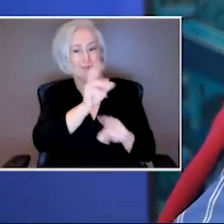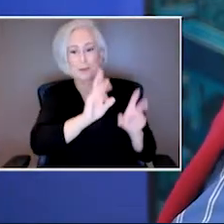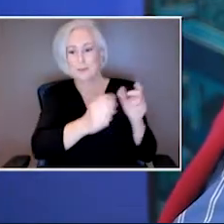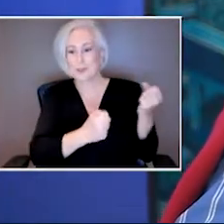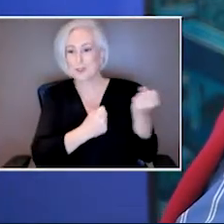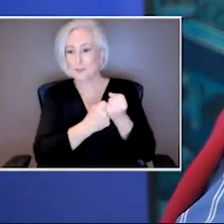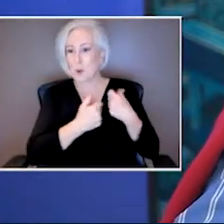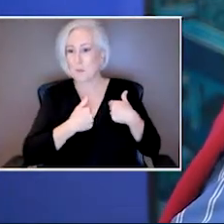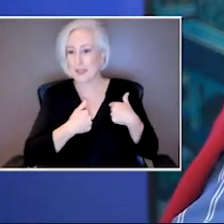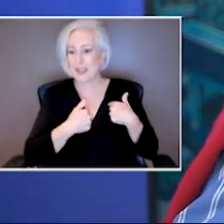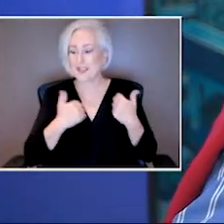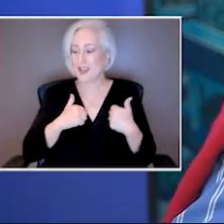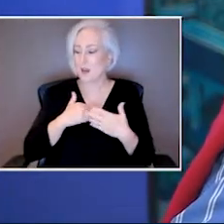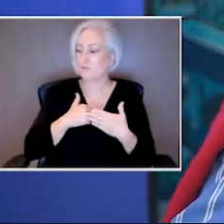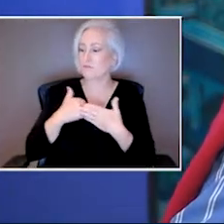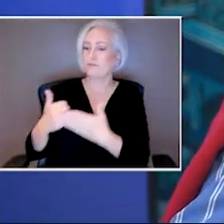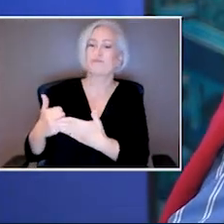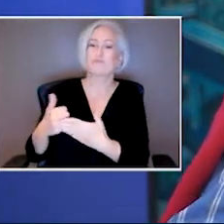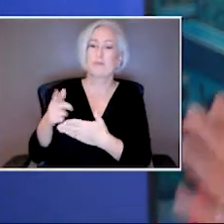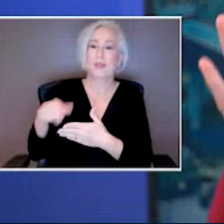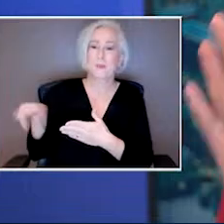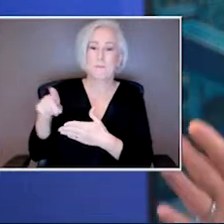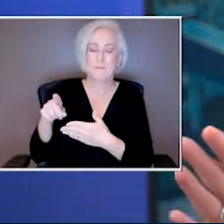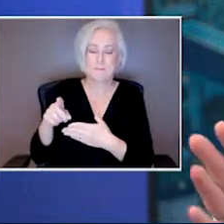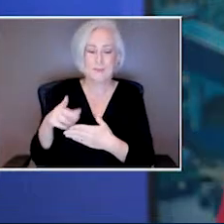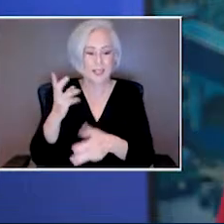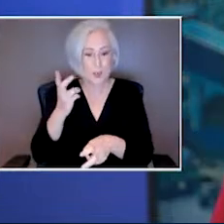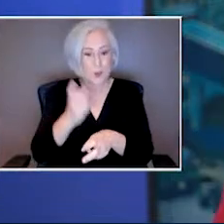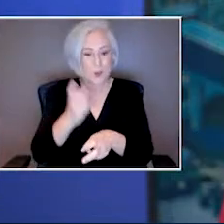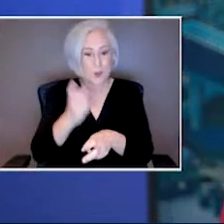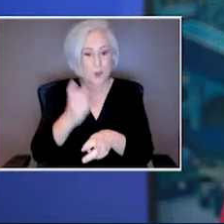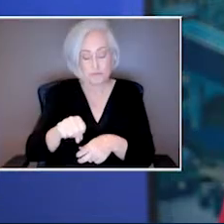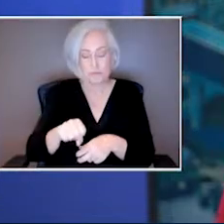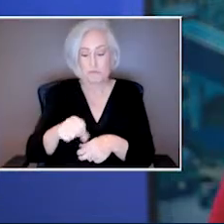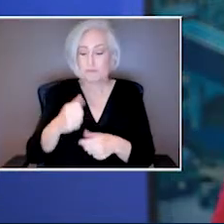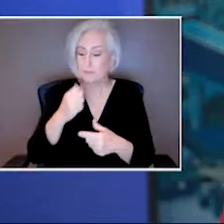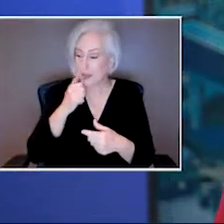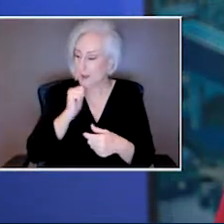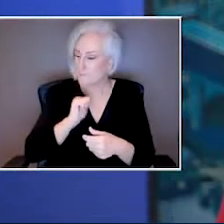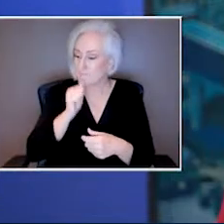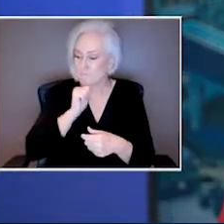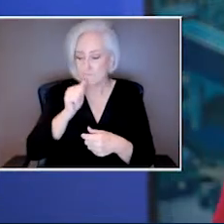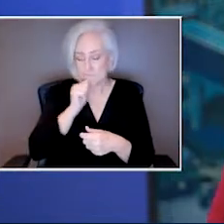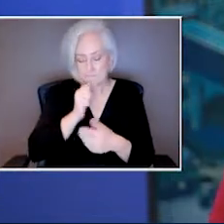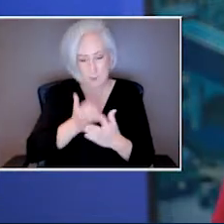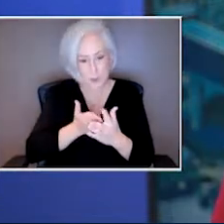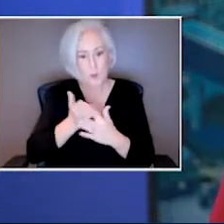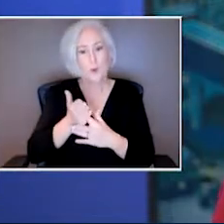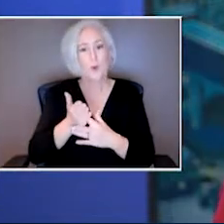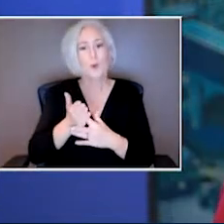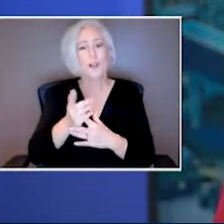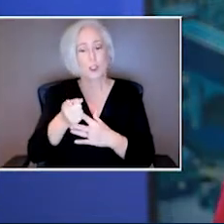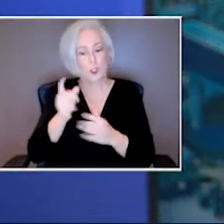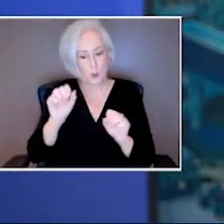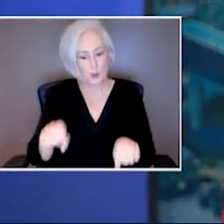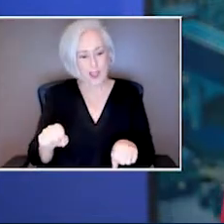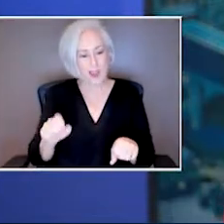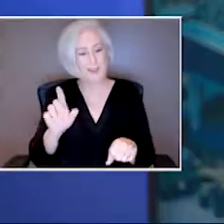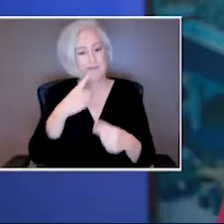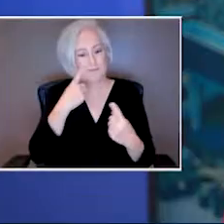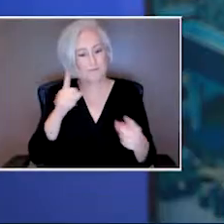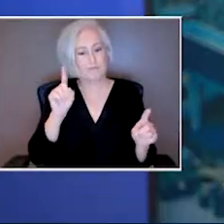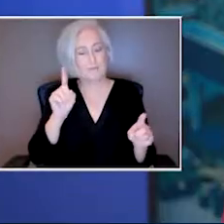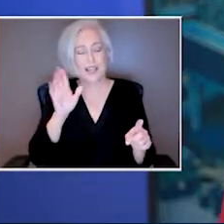was hard, I got through it, I'm good. You got this, you're going to get through it, and I'm here for whatever,